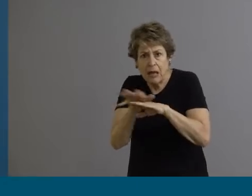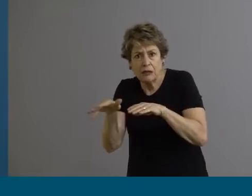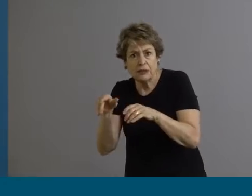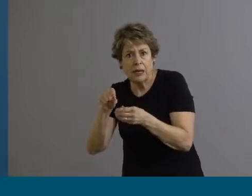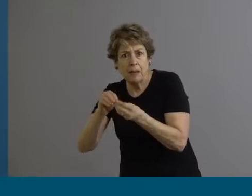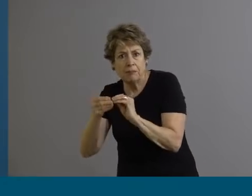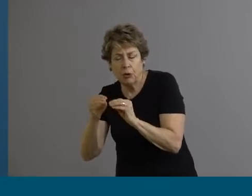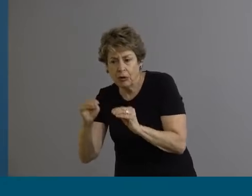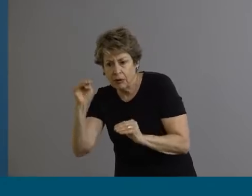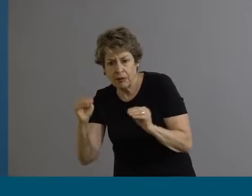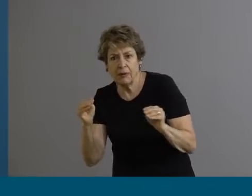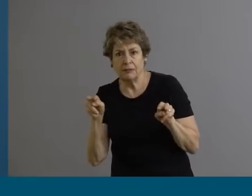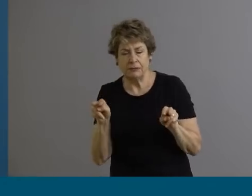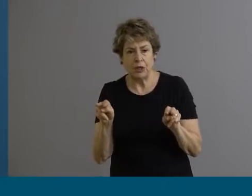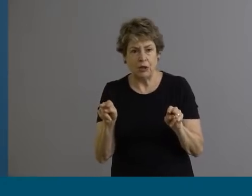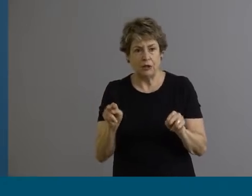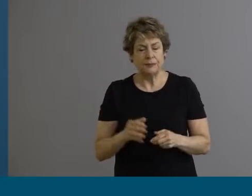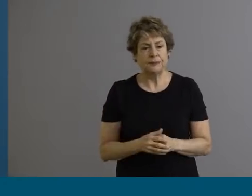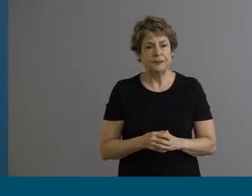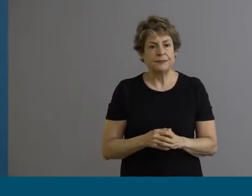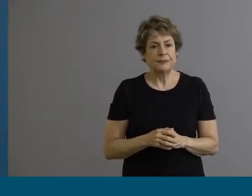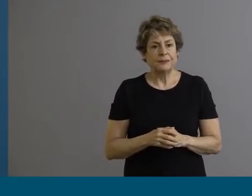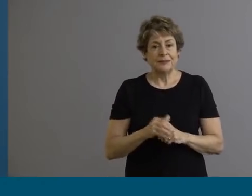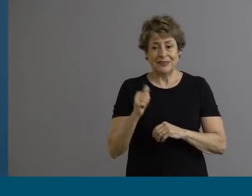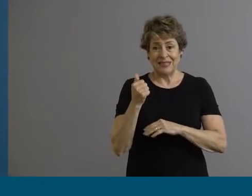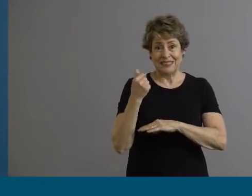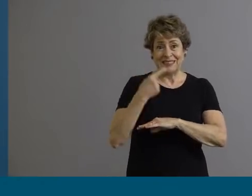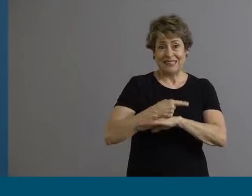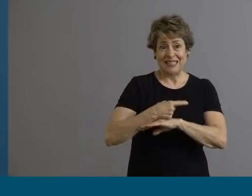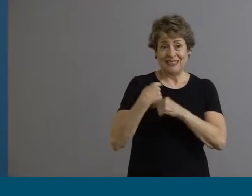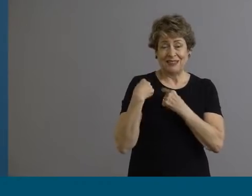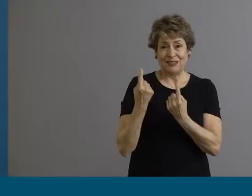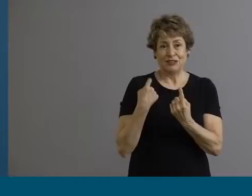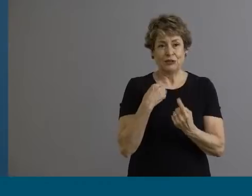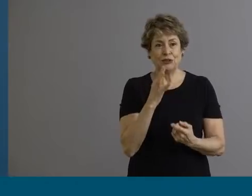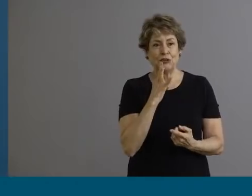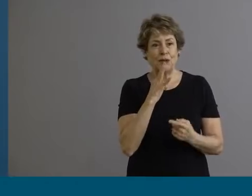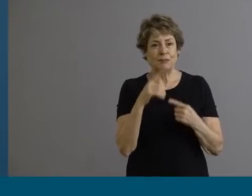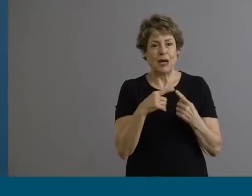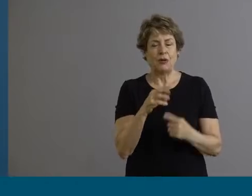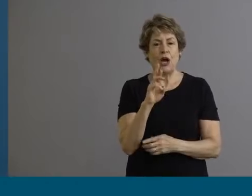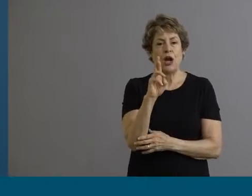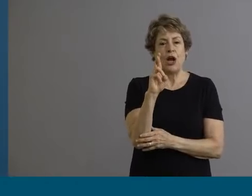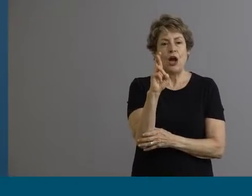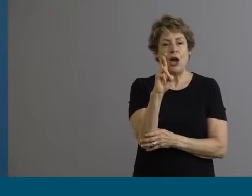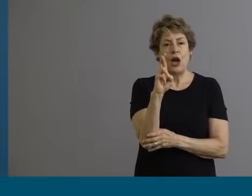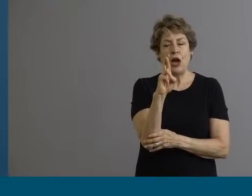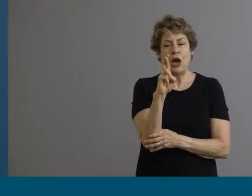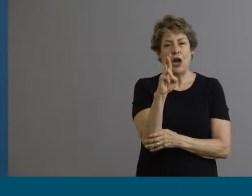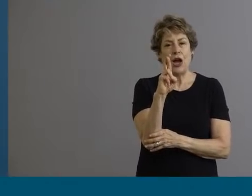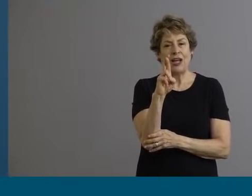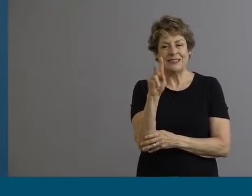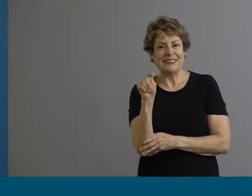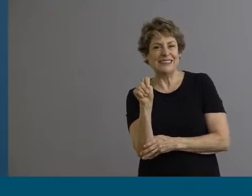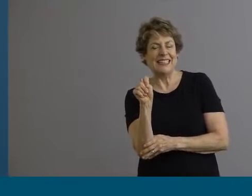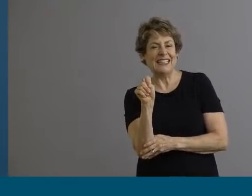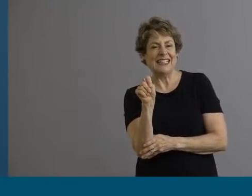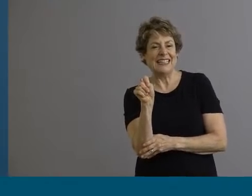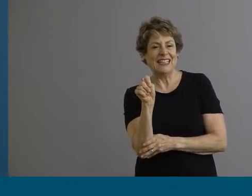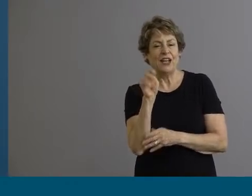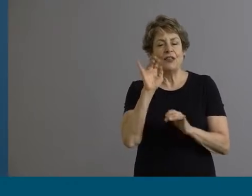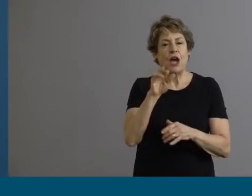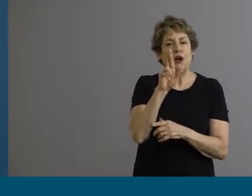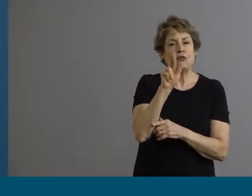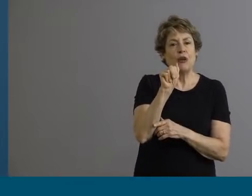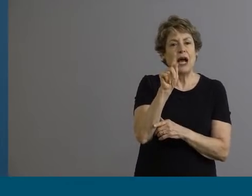R0 number. That's the average number of people who become infected by an infectious person. It's a